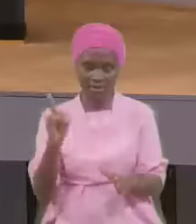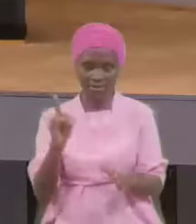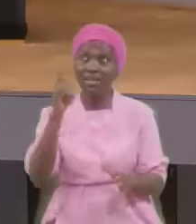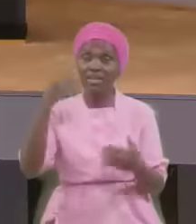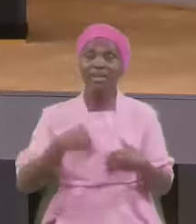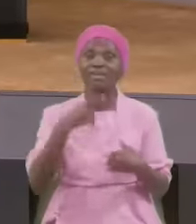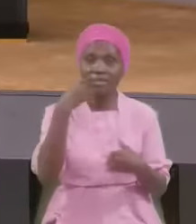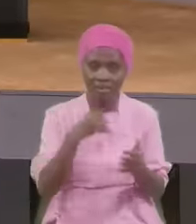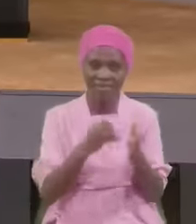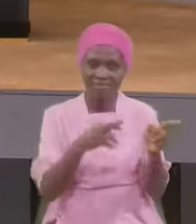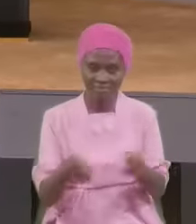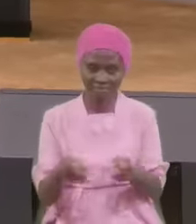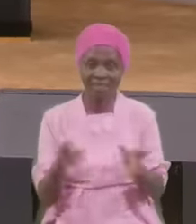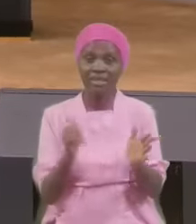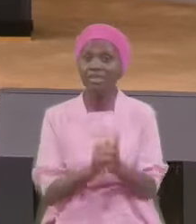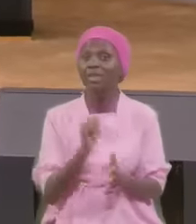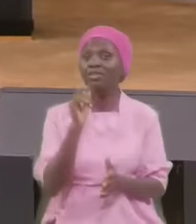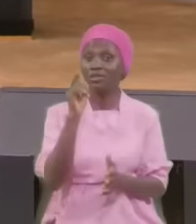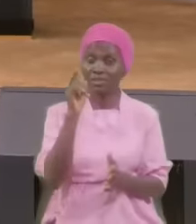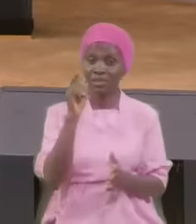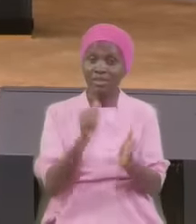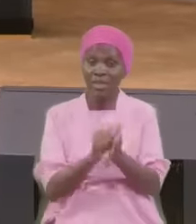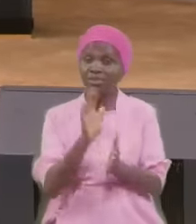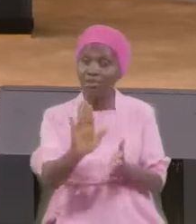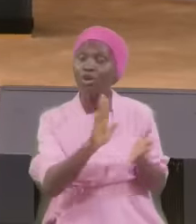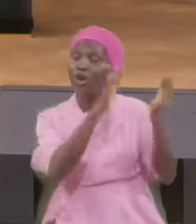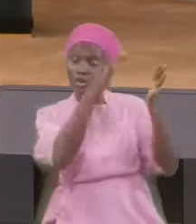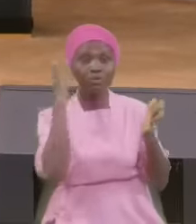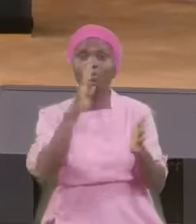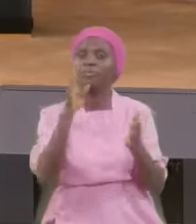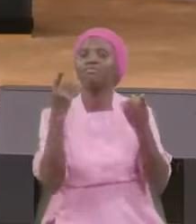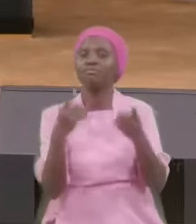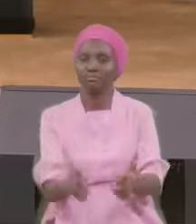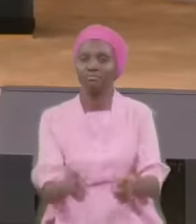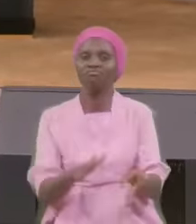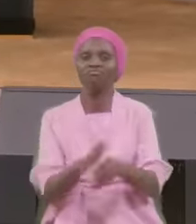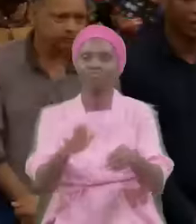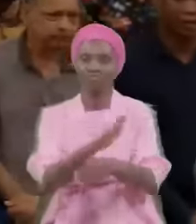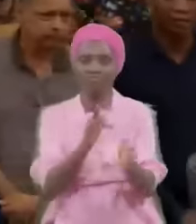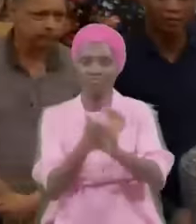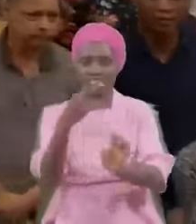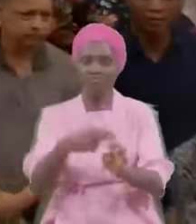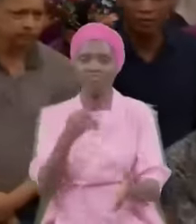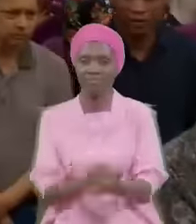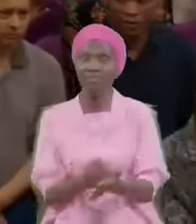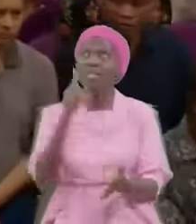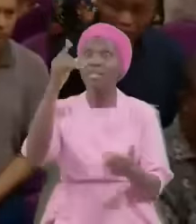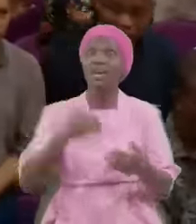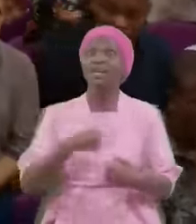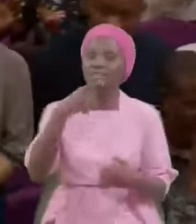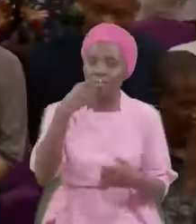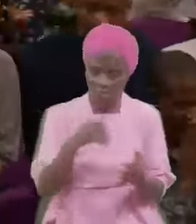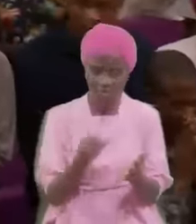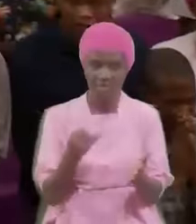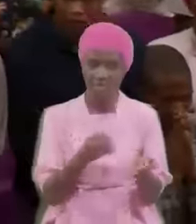said it, that your expectation will be fulfilled. He has said it,